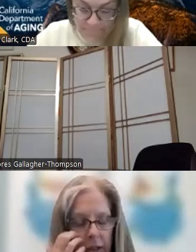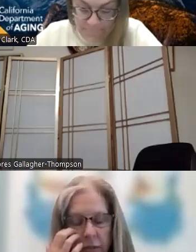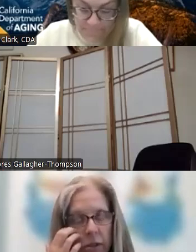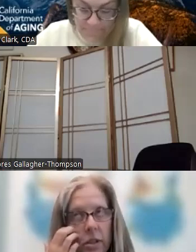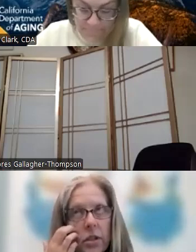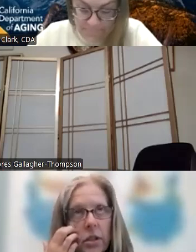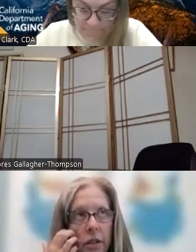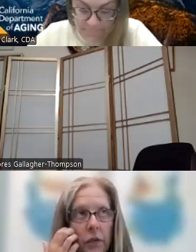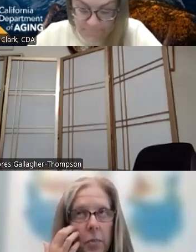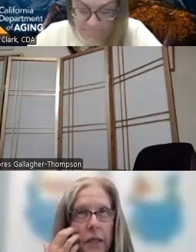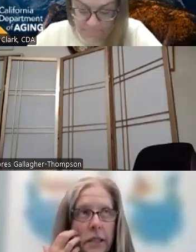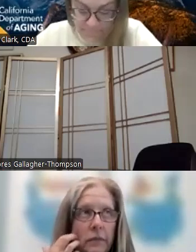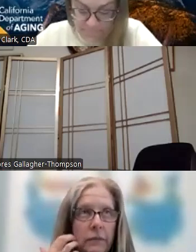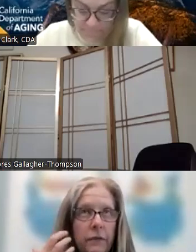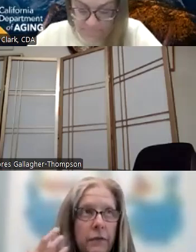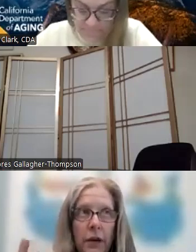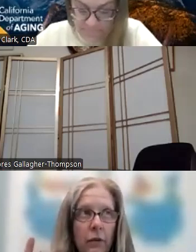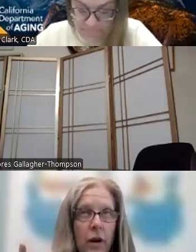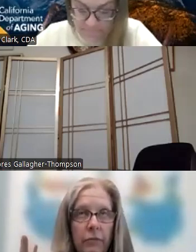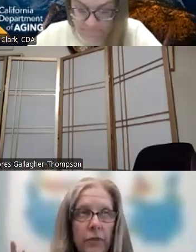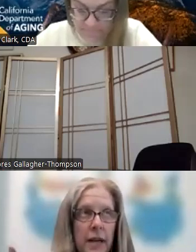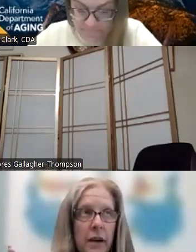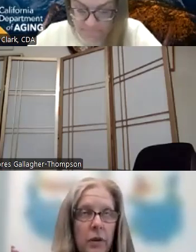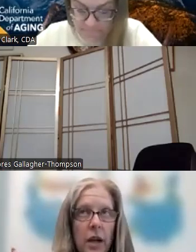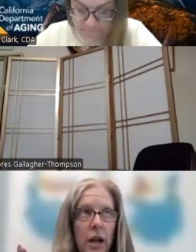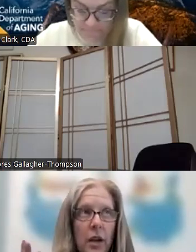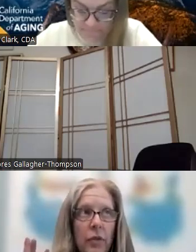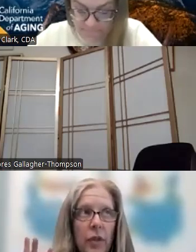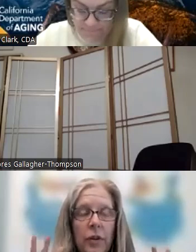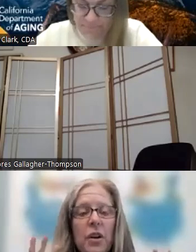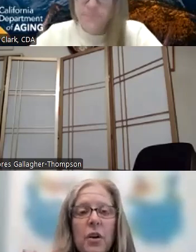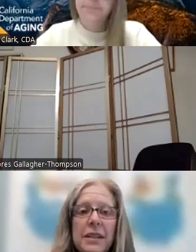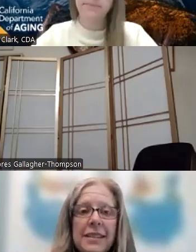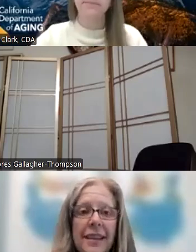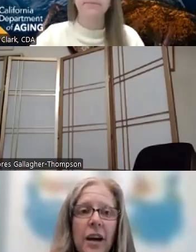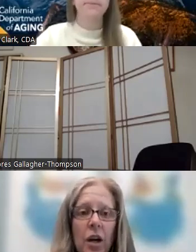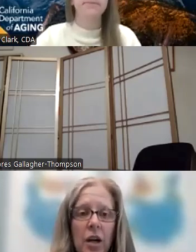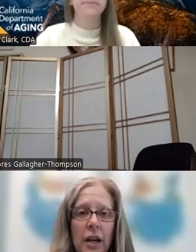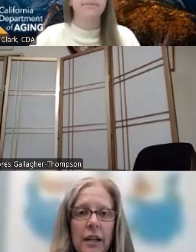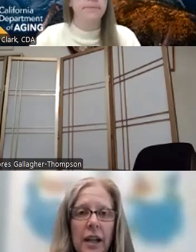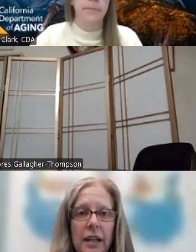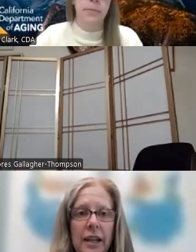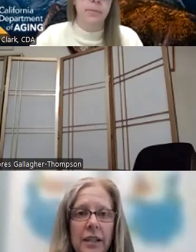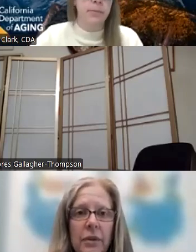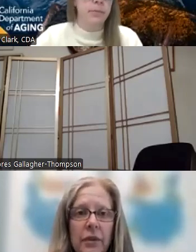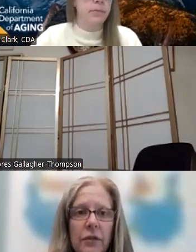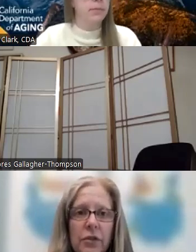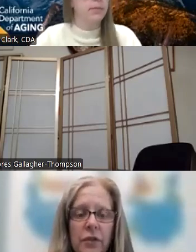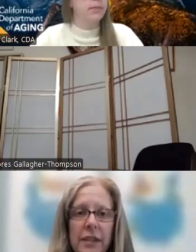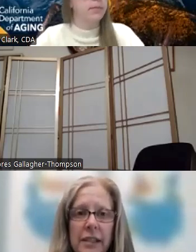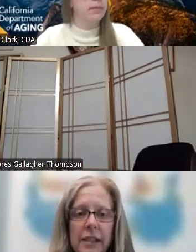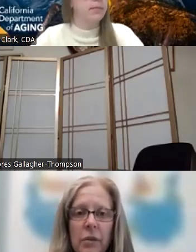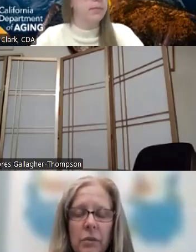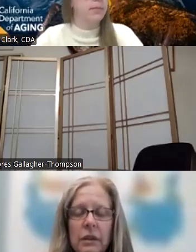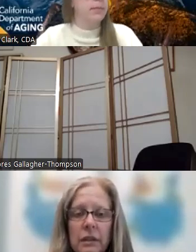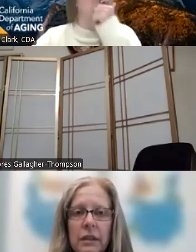Los Angeles, which is such a difficult place to figure out up from down, that they're going to know it's there and connect to Yeah. it for